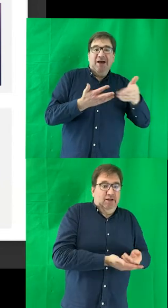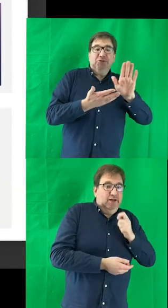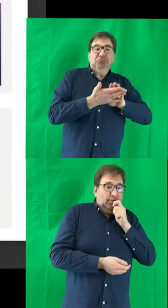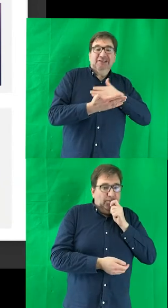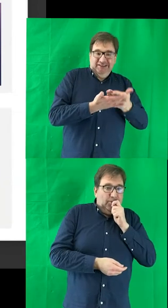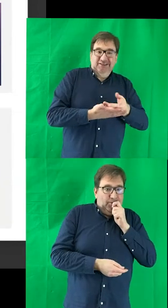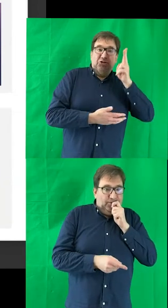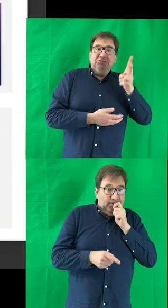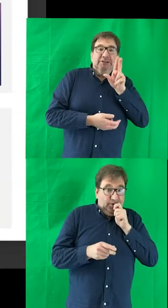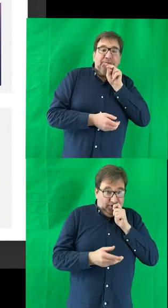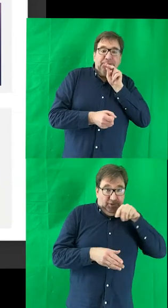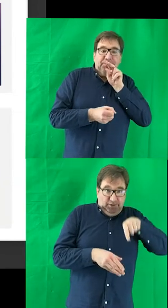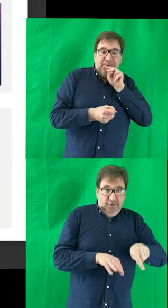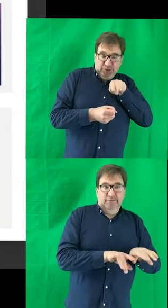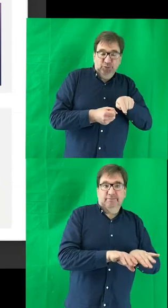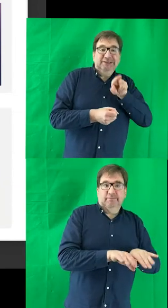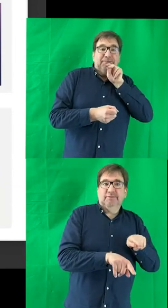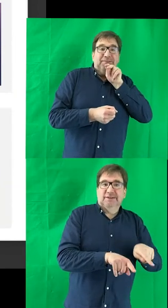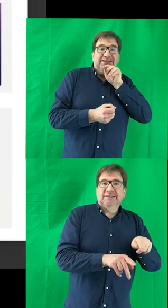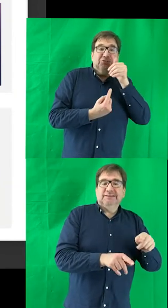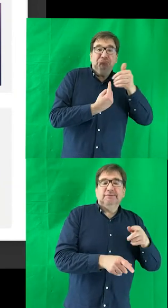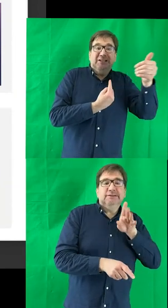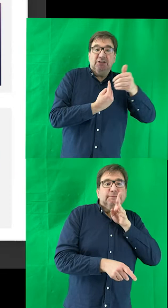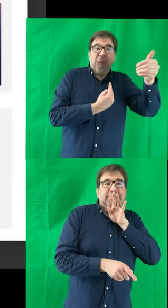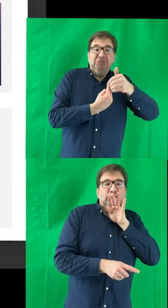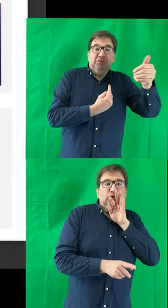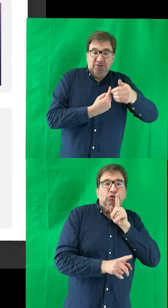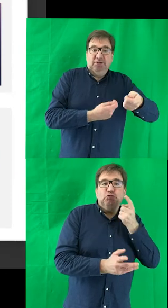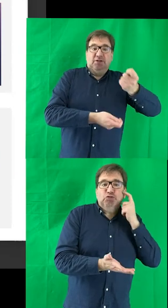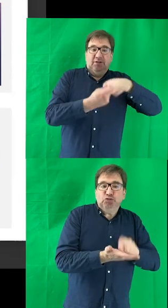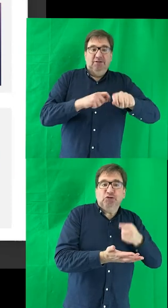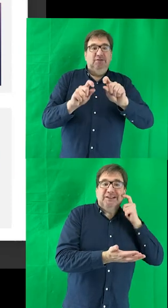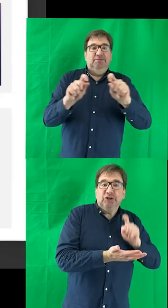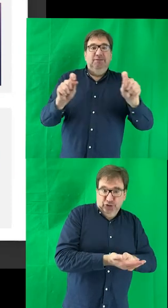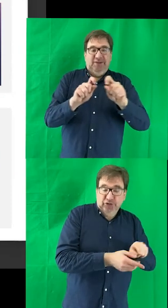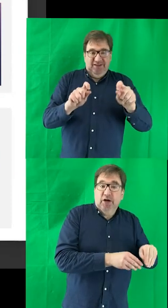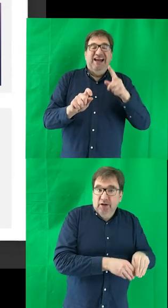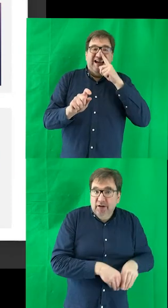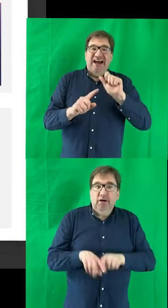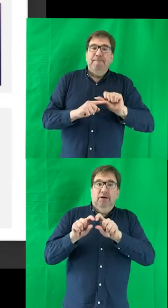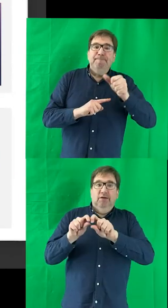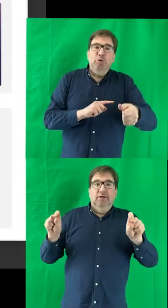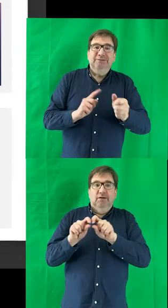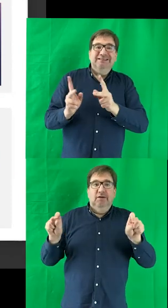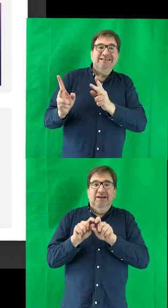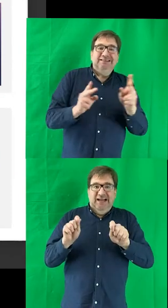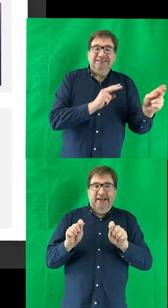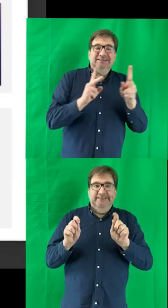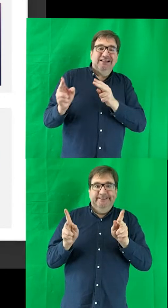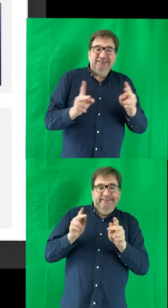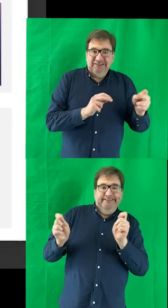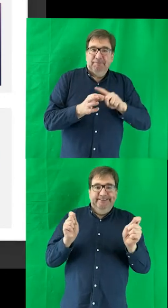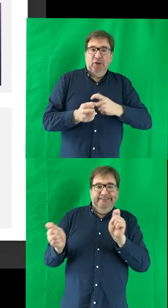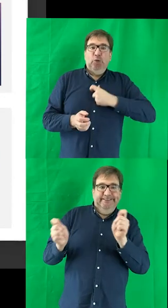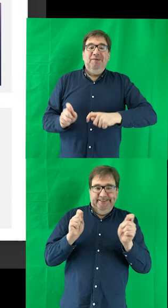translator, re-speaking the speech into a speech recognition engine, which then produces an output that can be post-edited